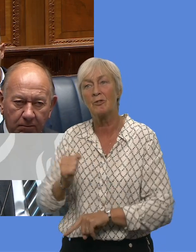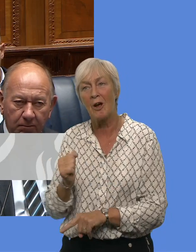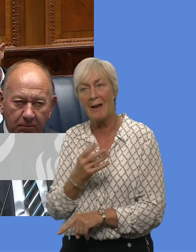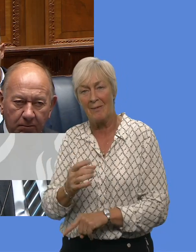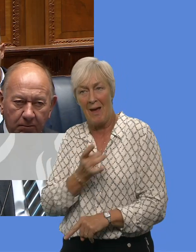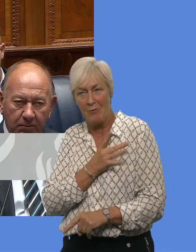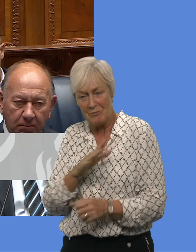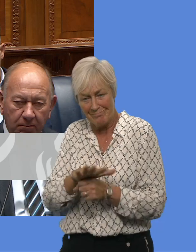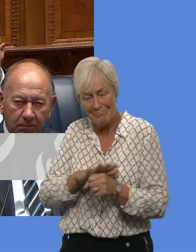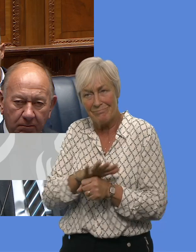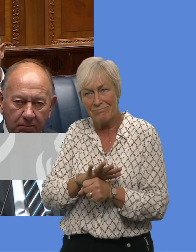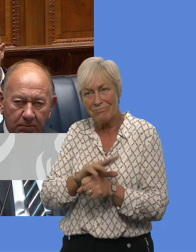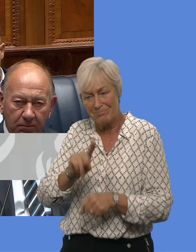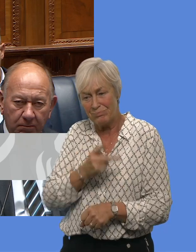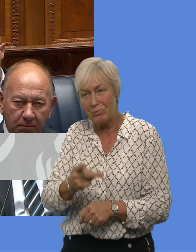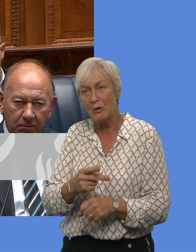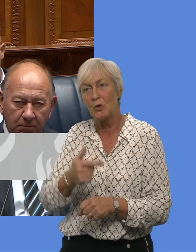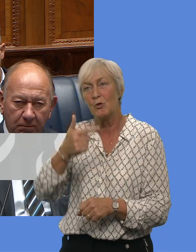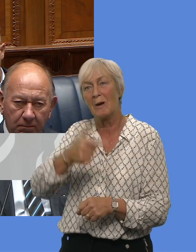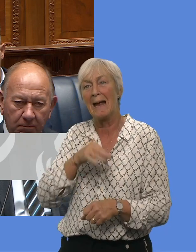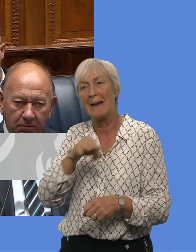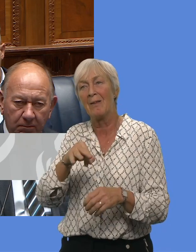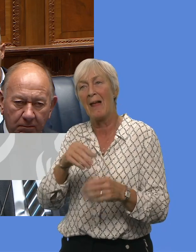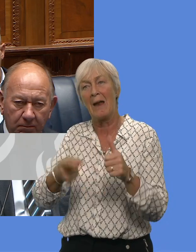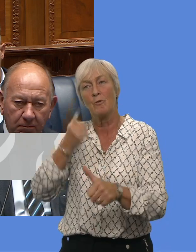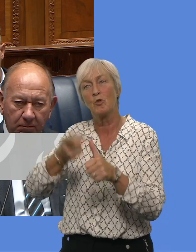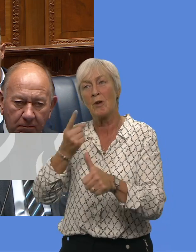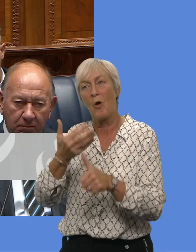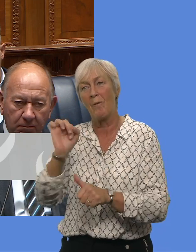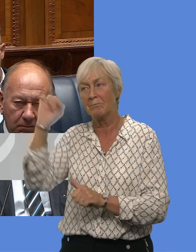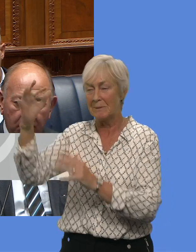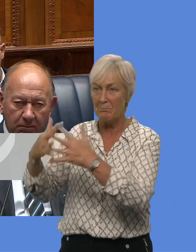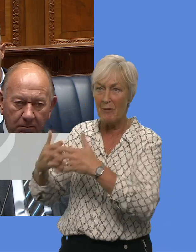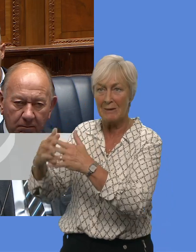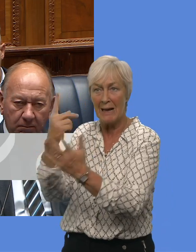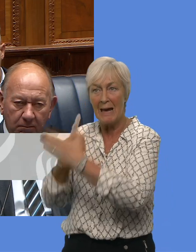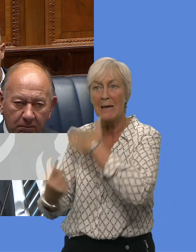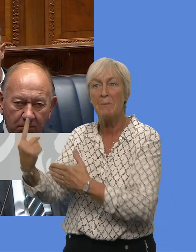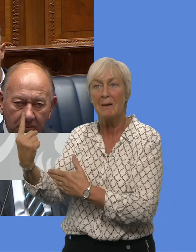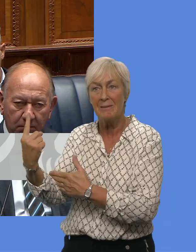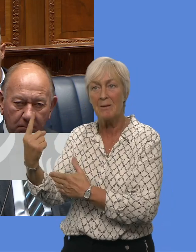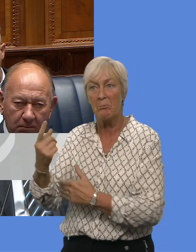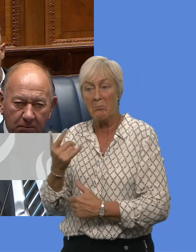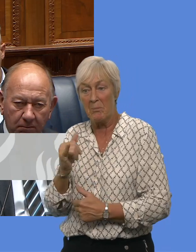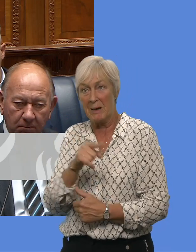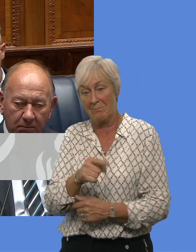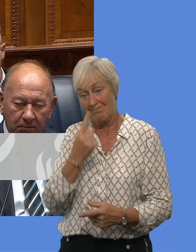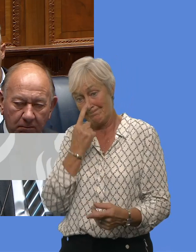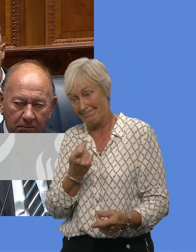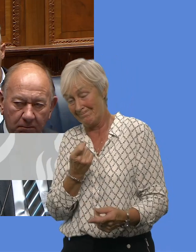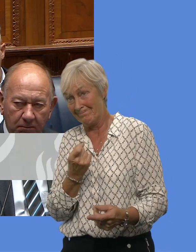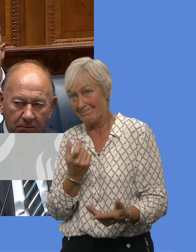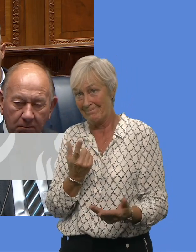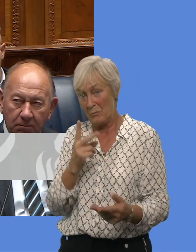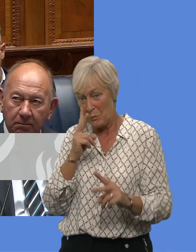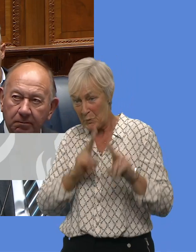Irish diasporas. As we approach the 250th anniversary of the United States independence, perhaps the first step, obviously,